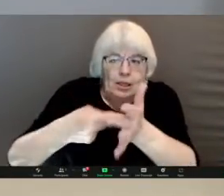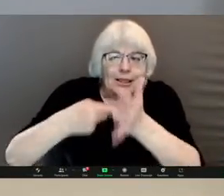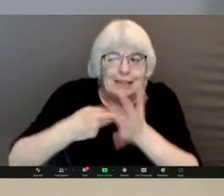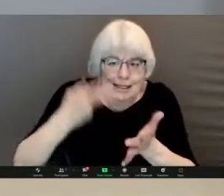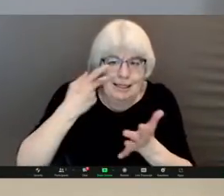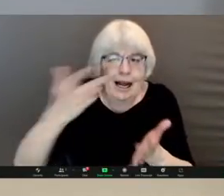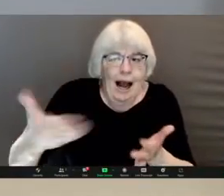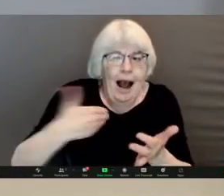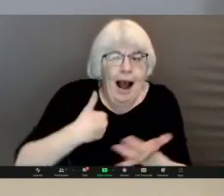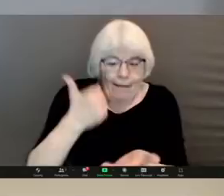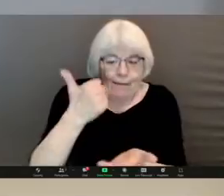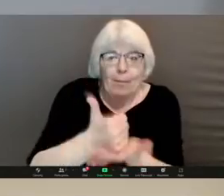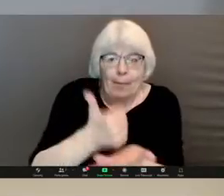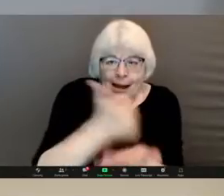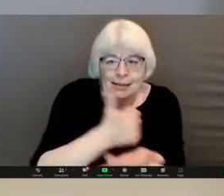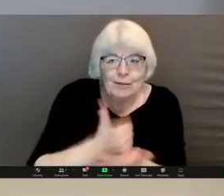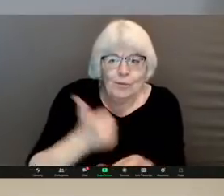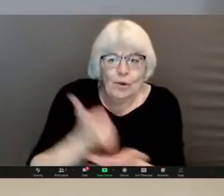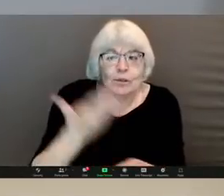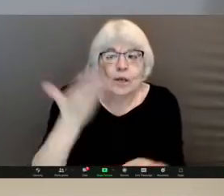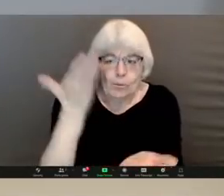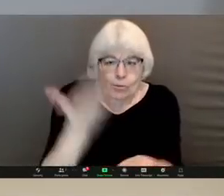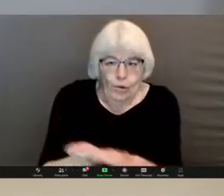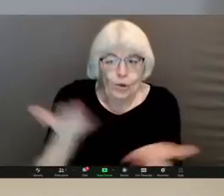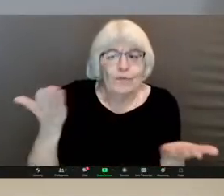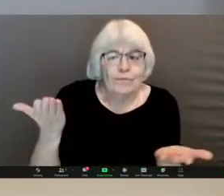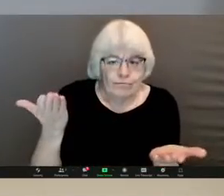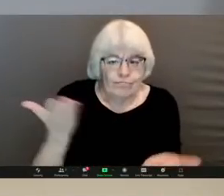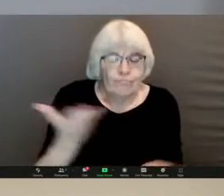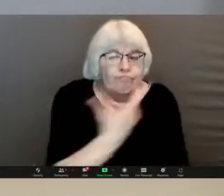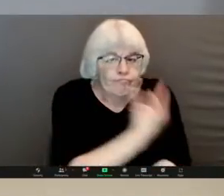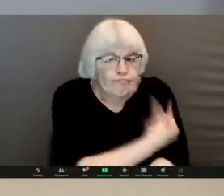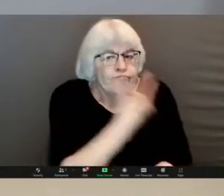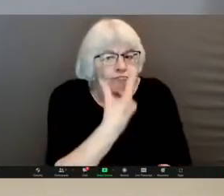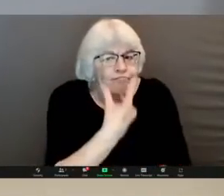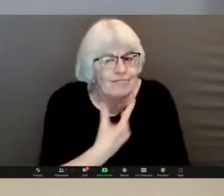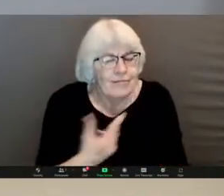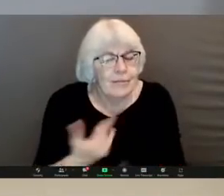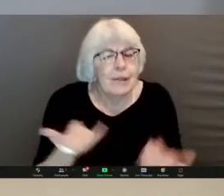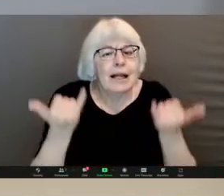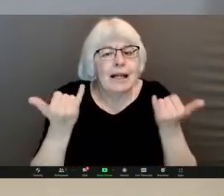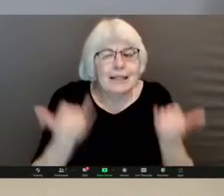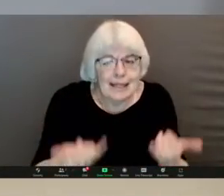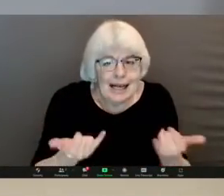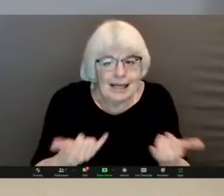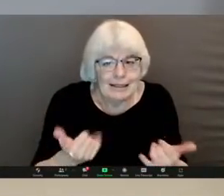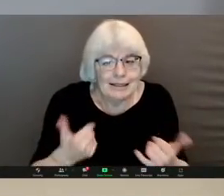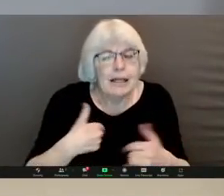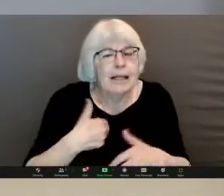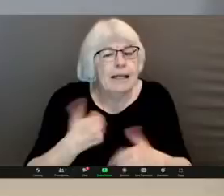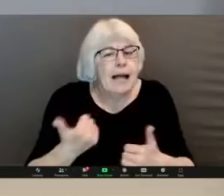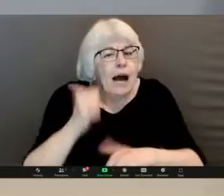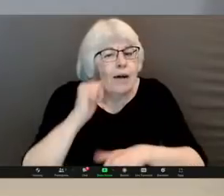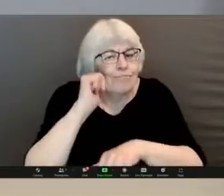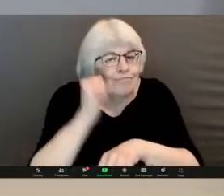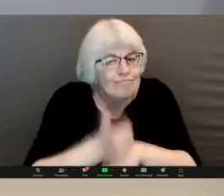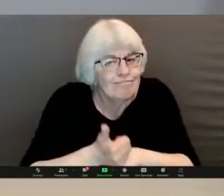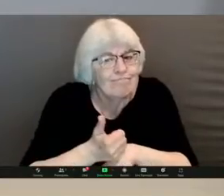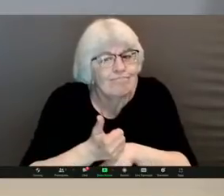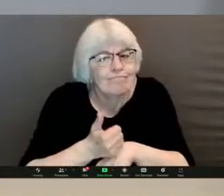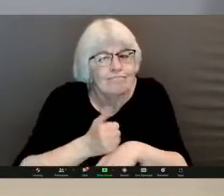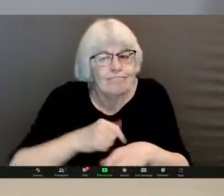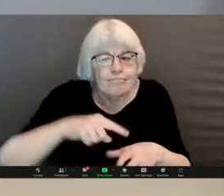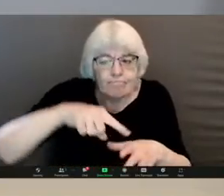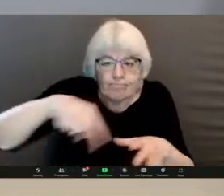and the physical distancing. And this may allow some reduction in the physical